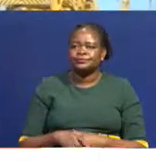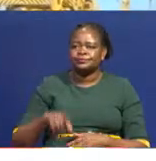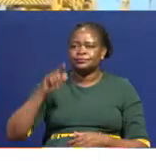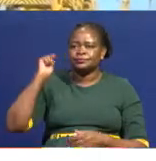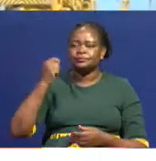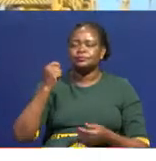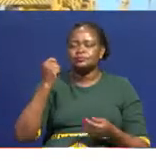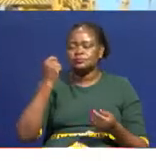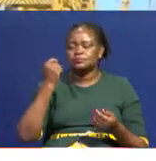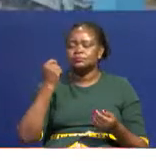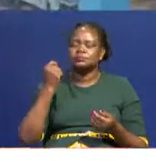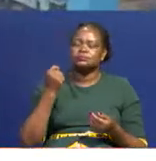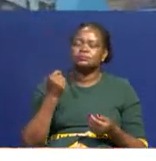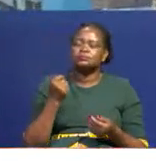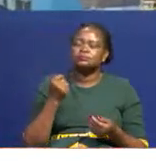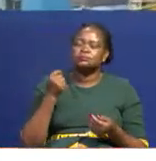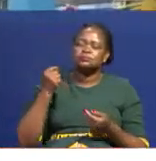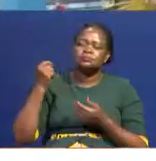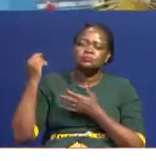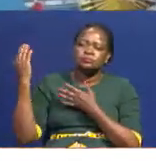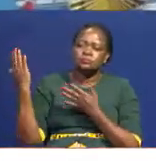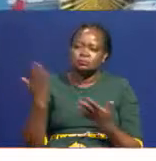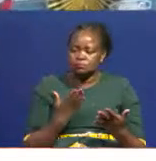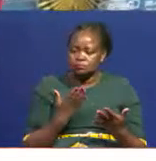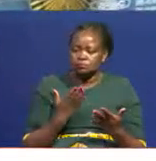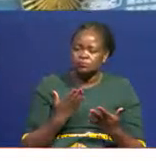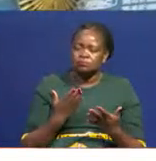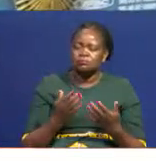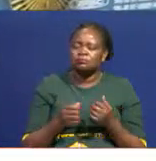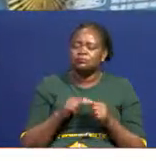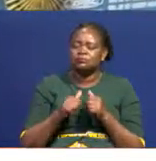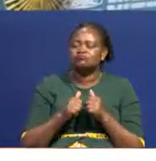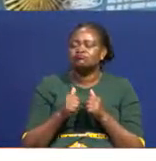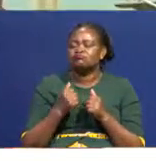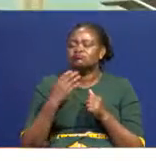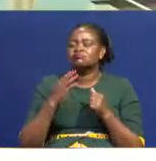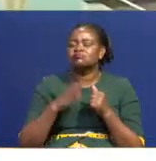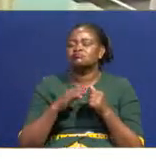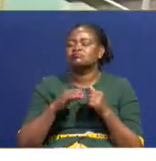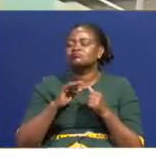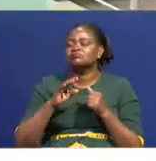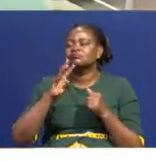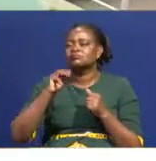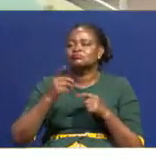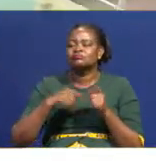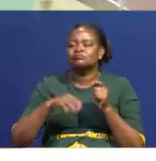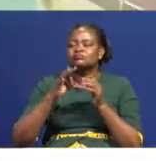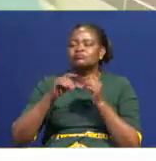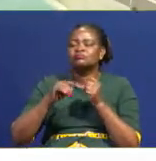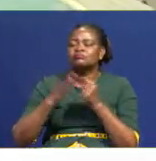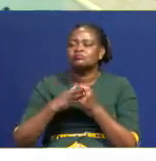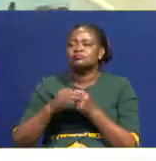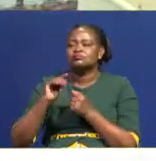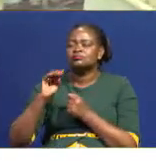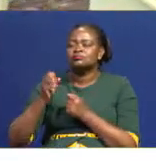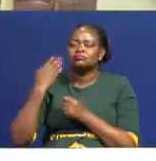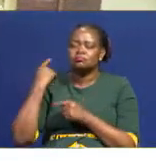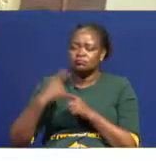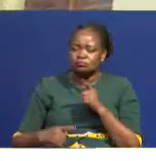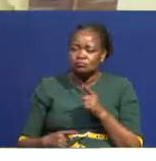Kenya's imports reached 35.9 million tons in 2023, up from 33.8 million tons the previous